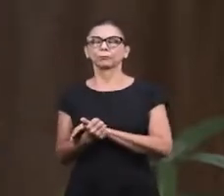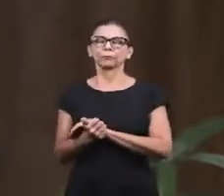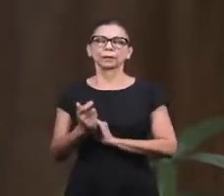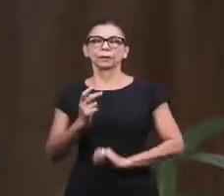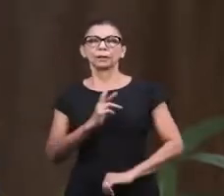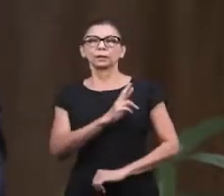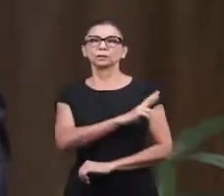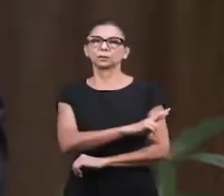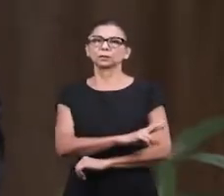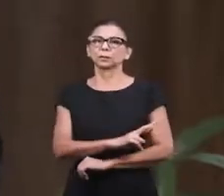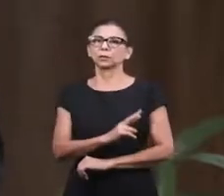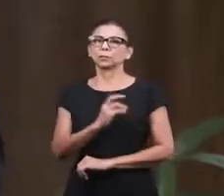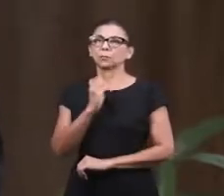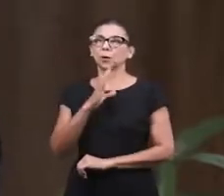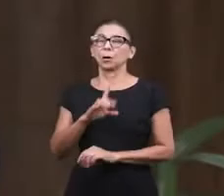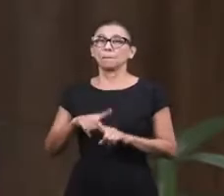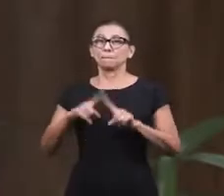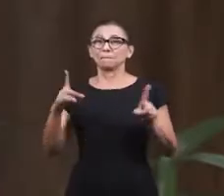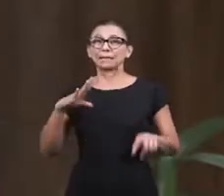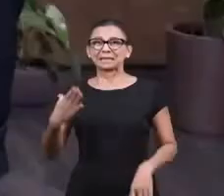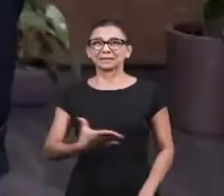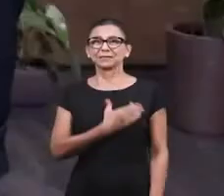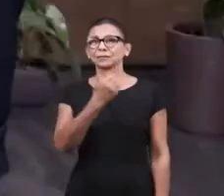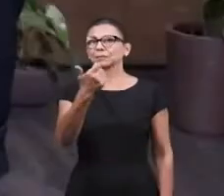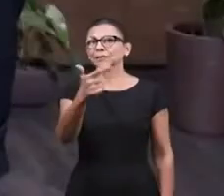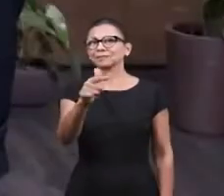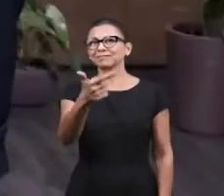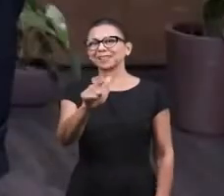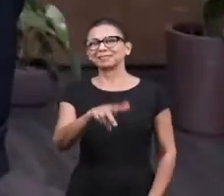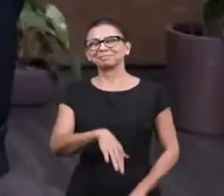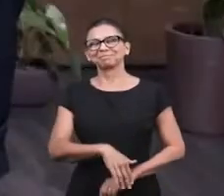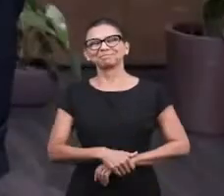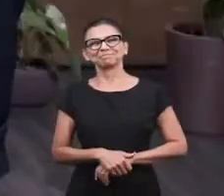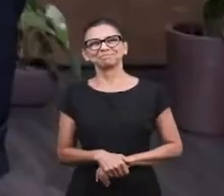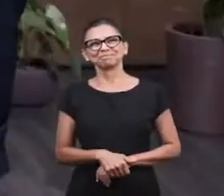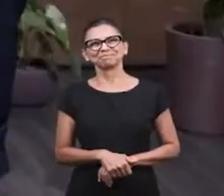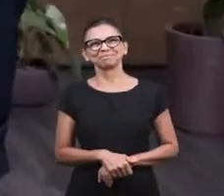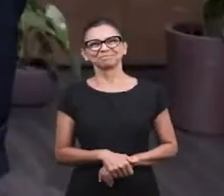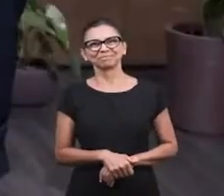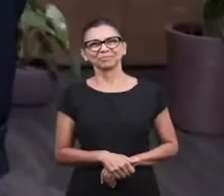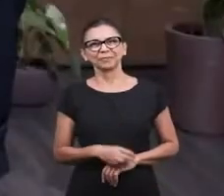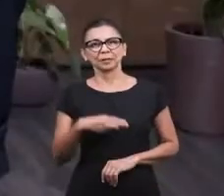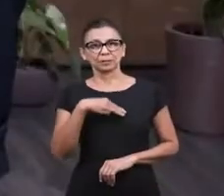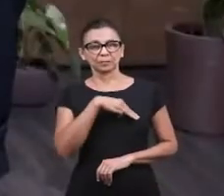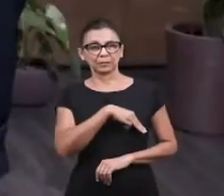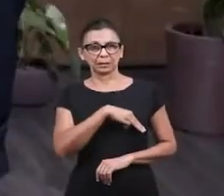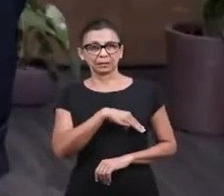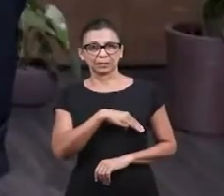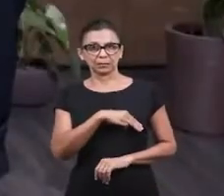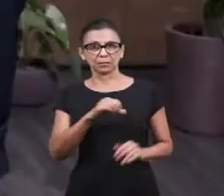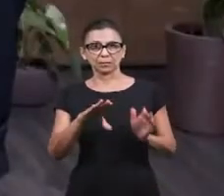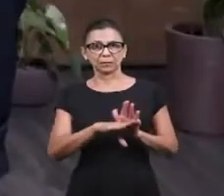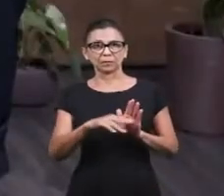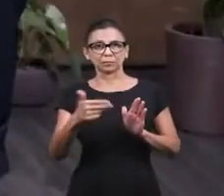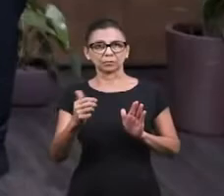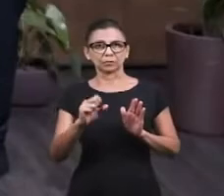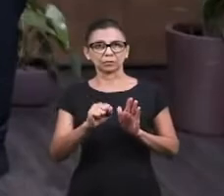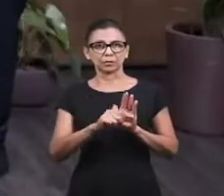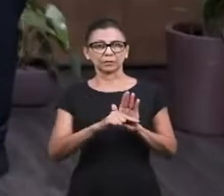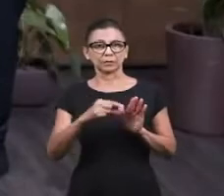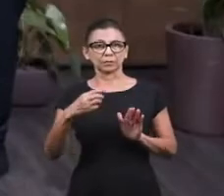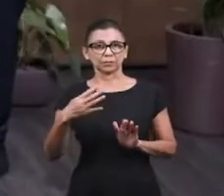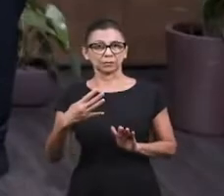their religion, but they do not have salvation. In the text of Matthew chapter 18, verse 34, this is very